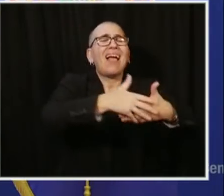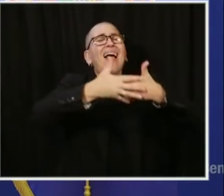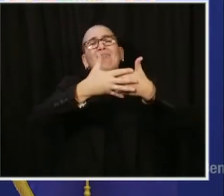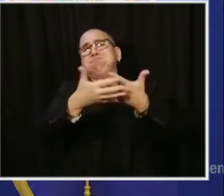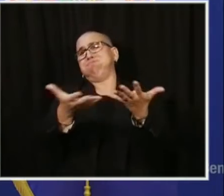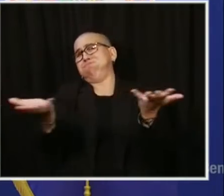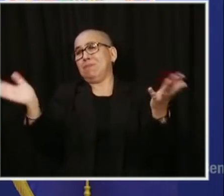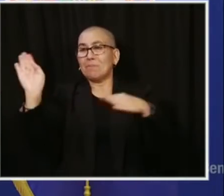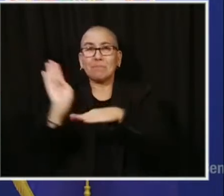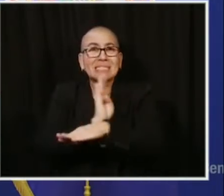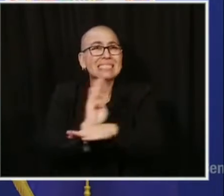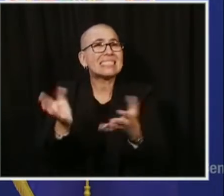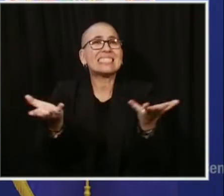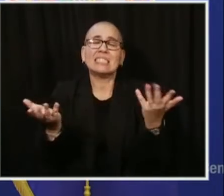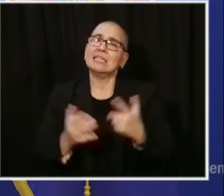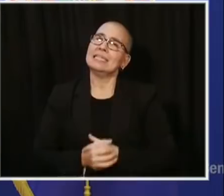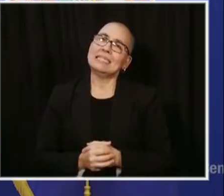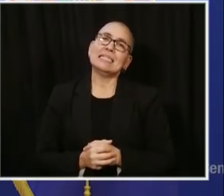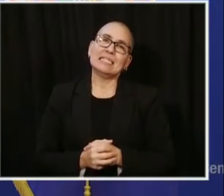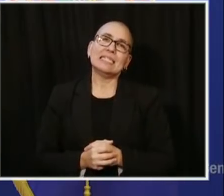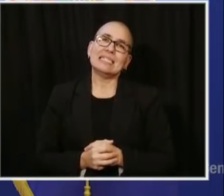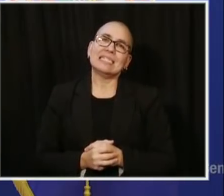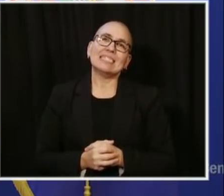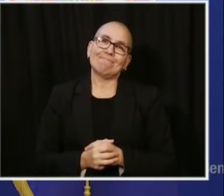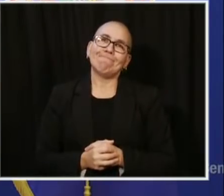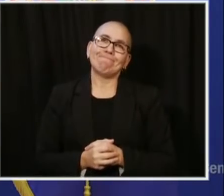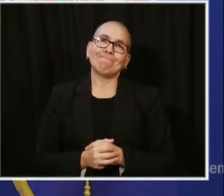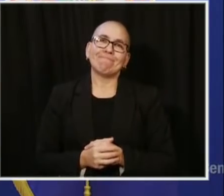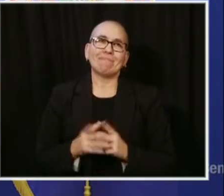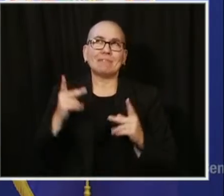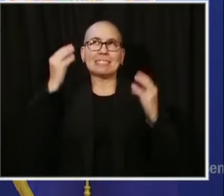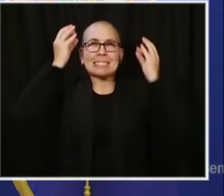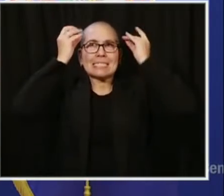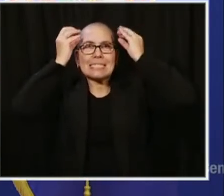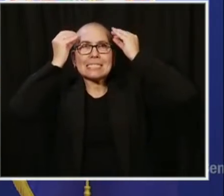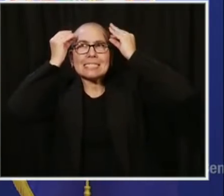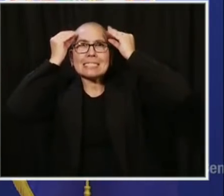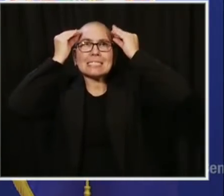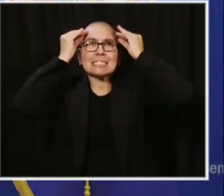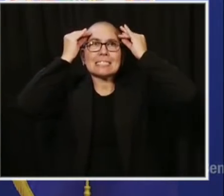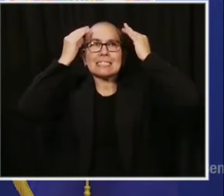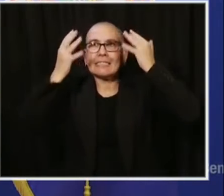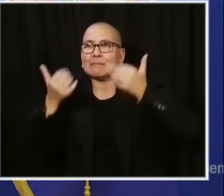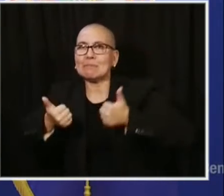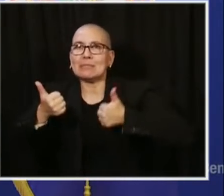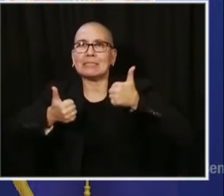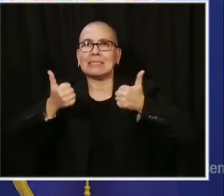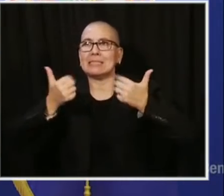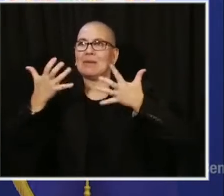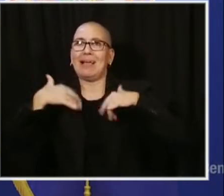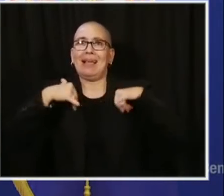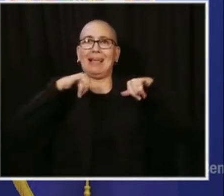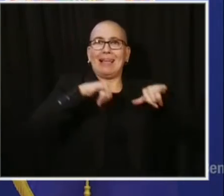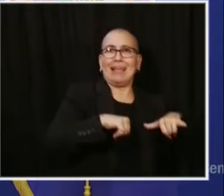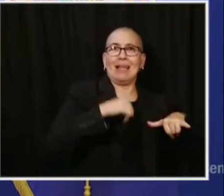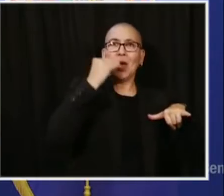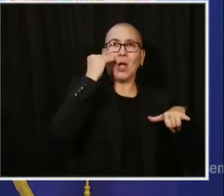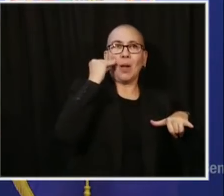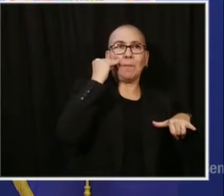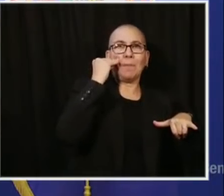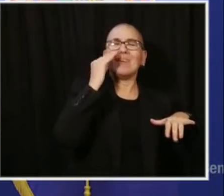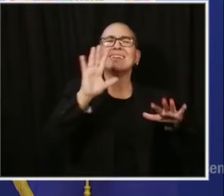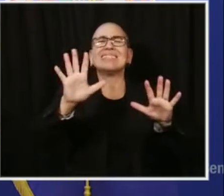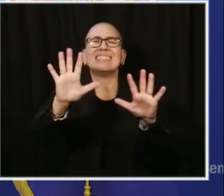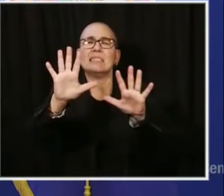incredibly poor way of folks to think about this, because the only way we're going to be able to do those things is by containing this virus and defeating